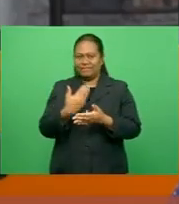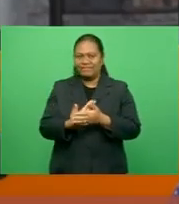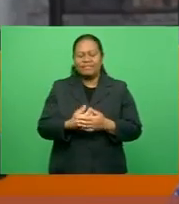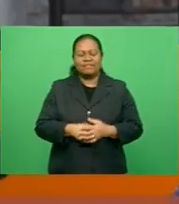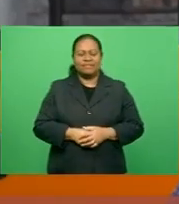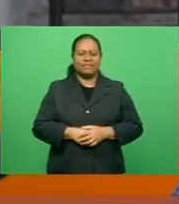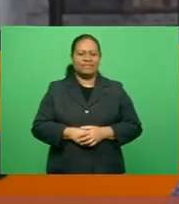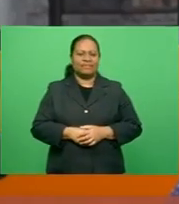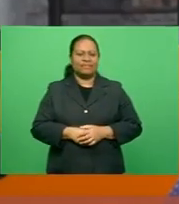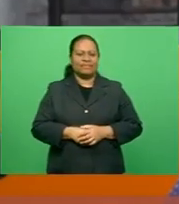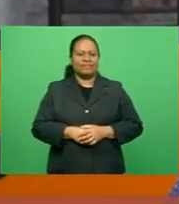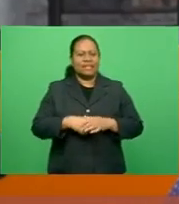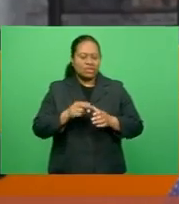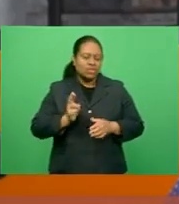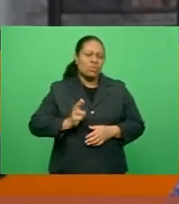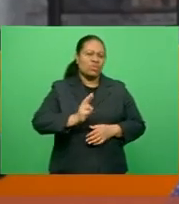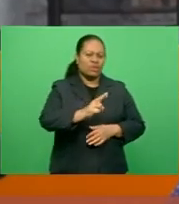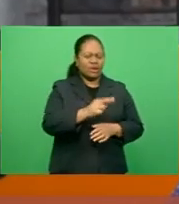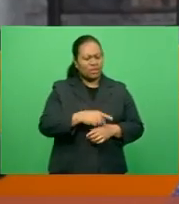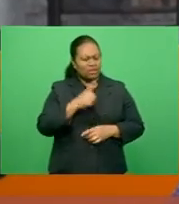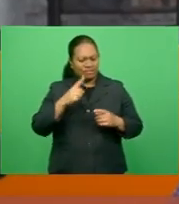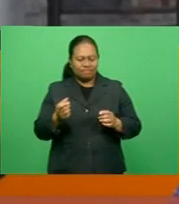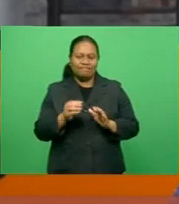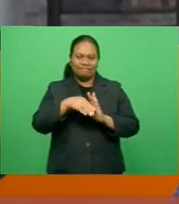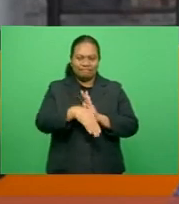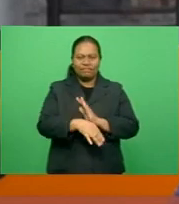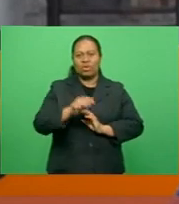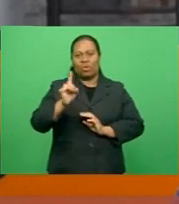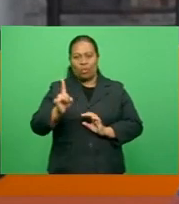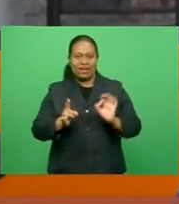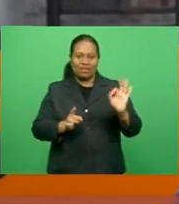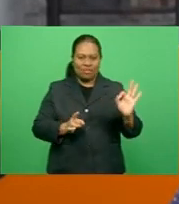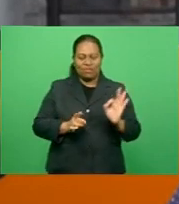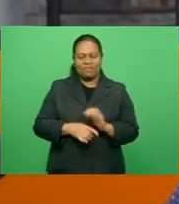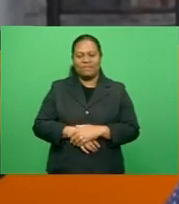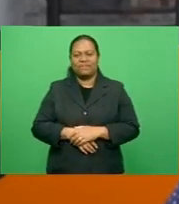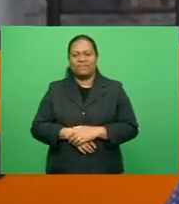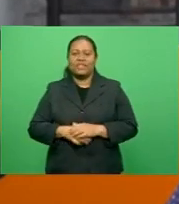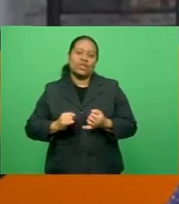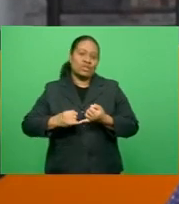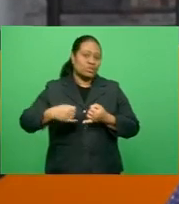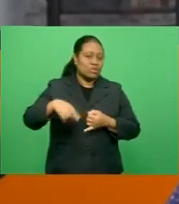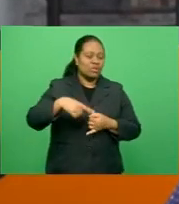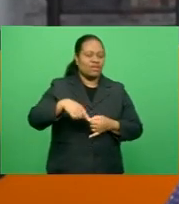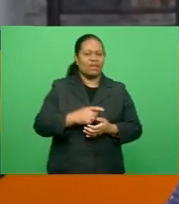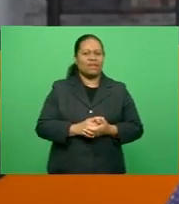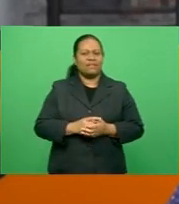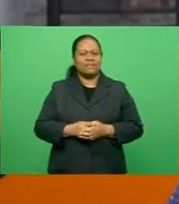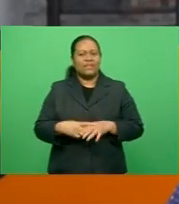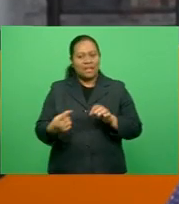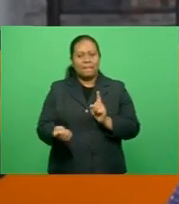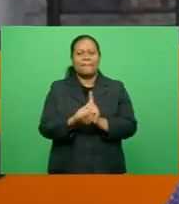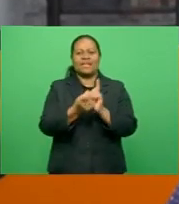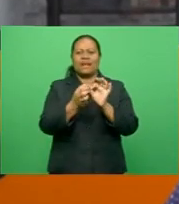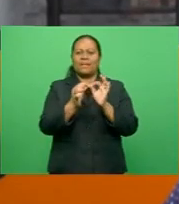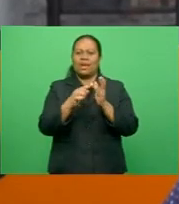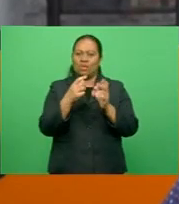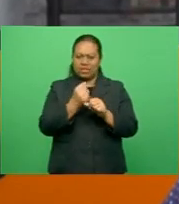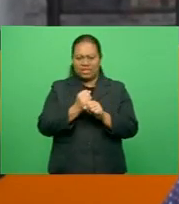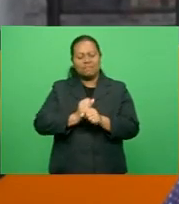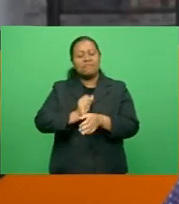BPL. Rewa, we slightly lost one goal, and then Suva, which we met in BOG and we won